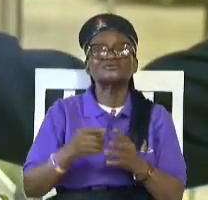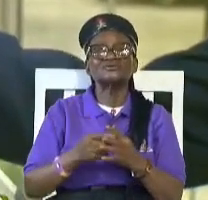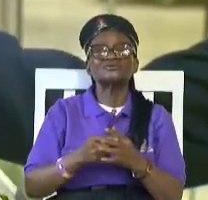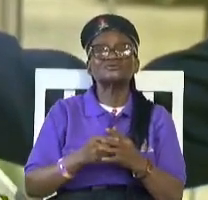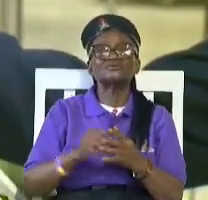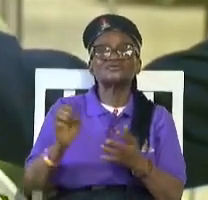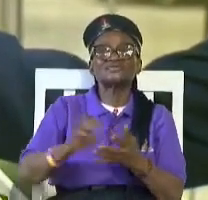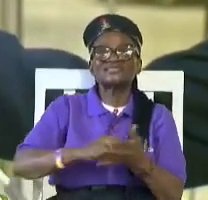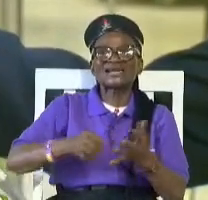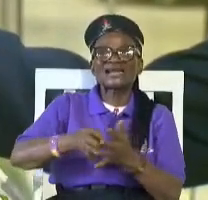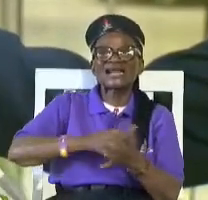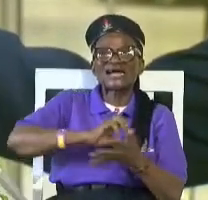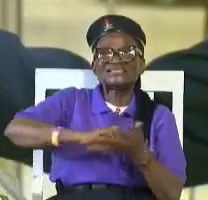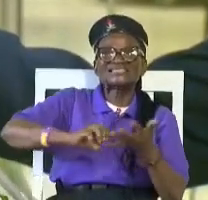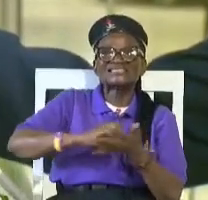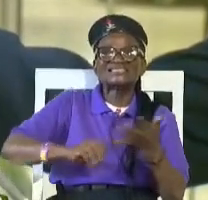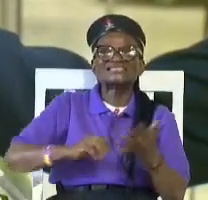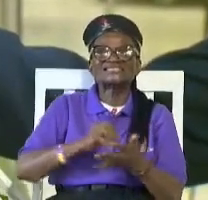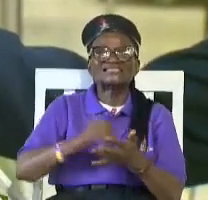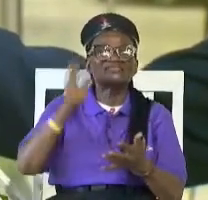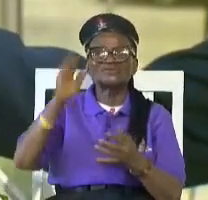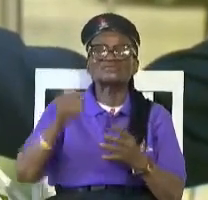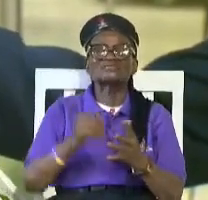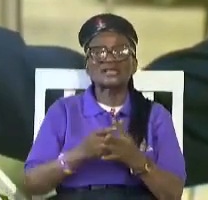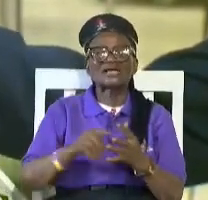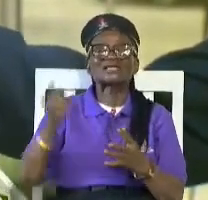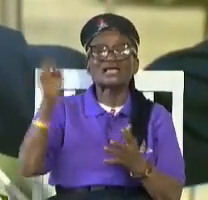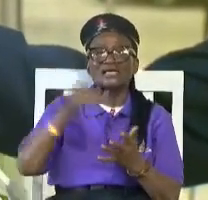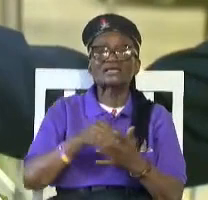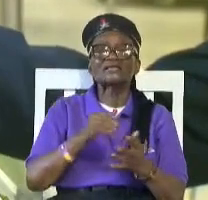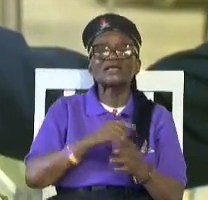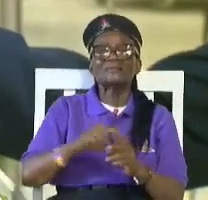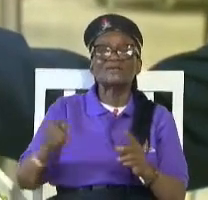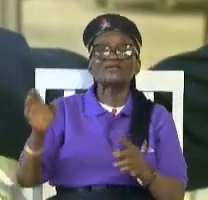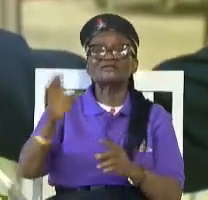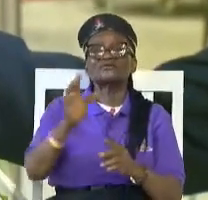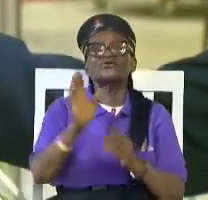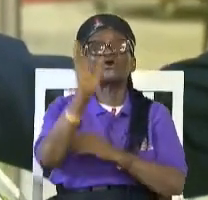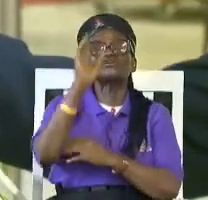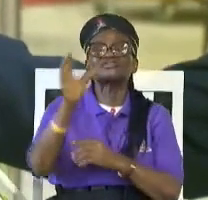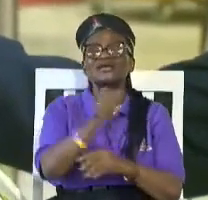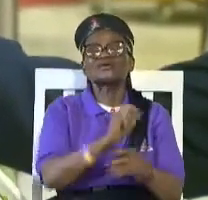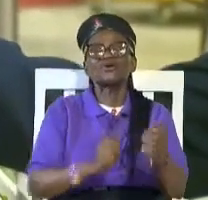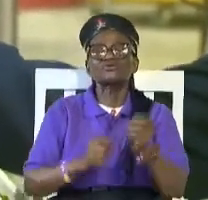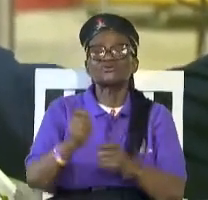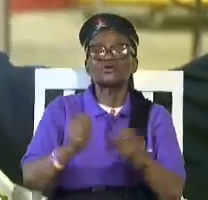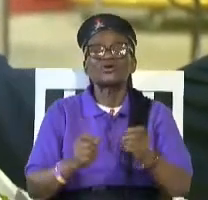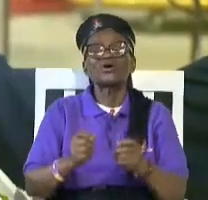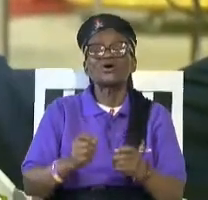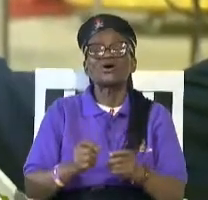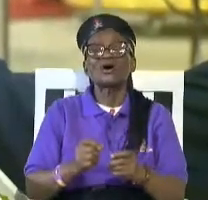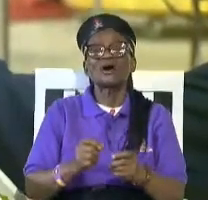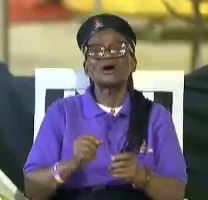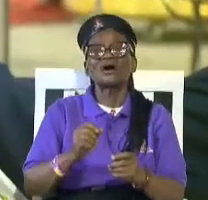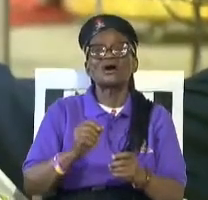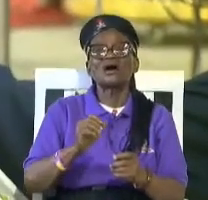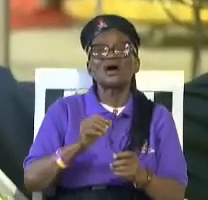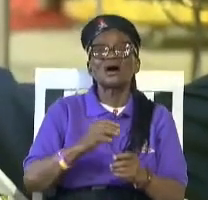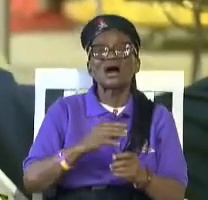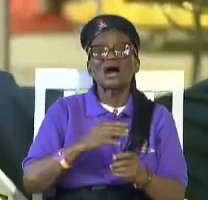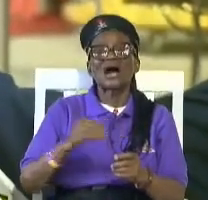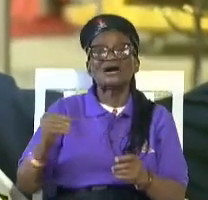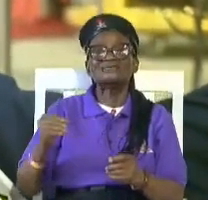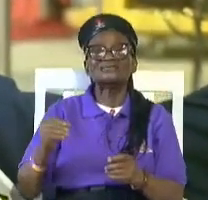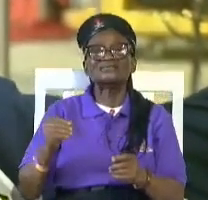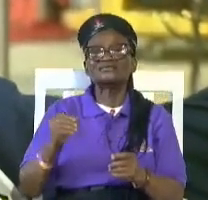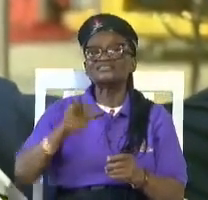it, it will start again. But God intervened. I went to God and I cried to God. Jeremiah 37 said, I will